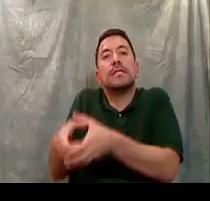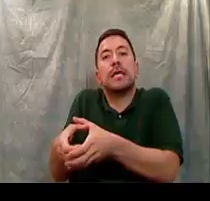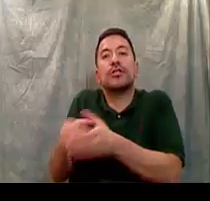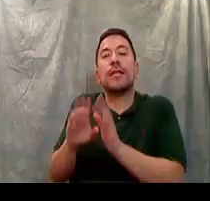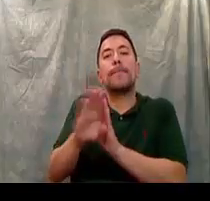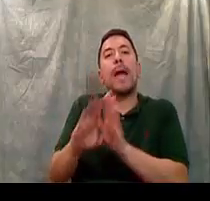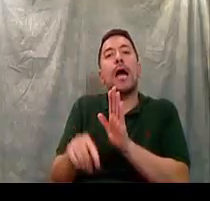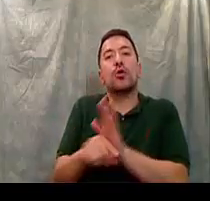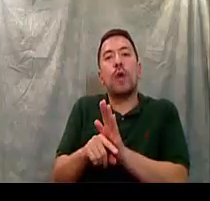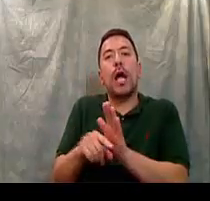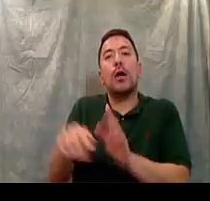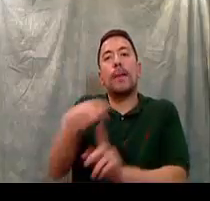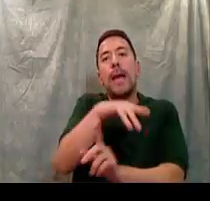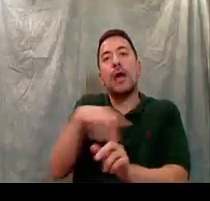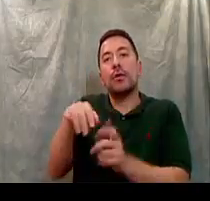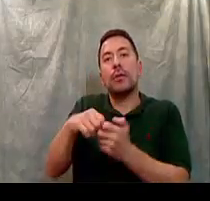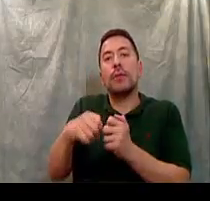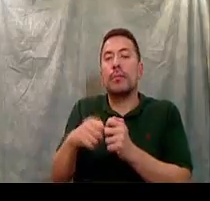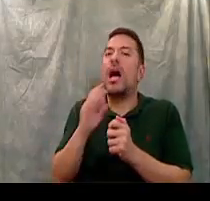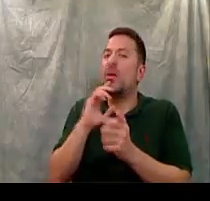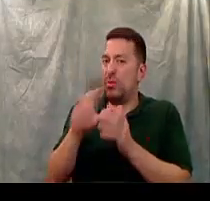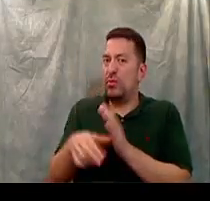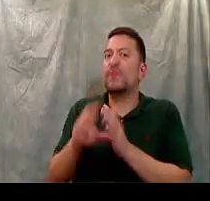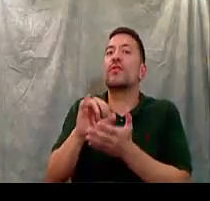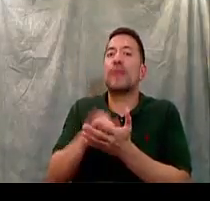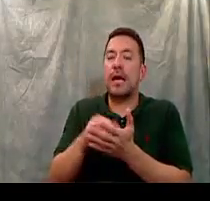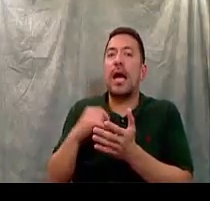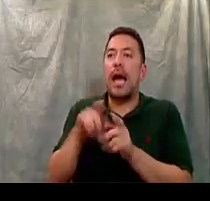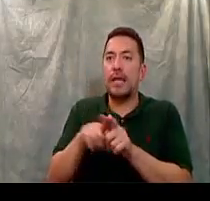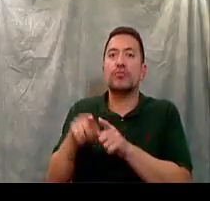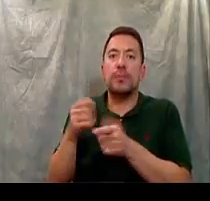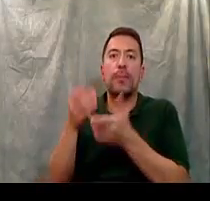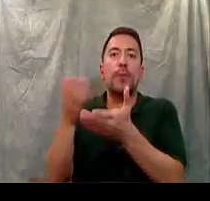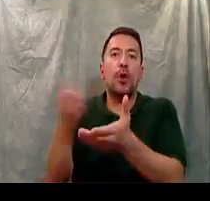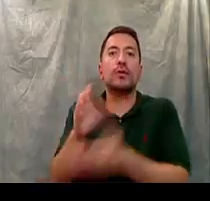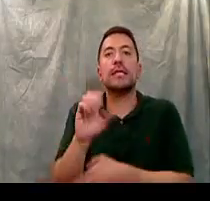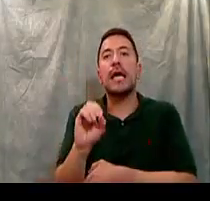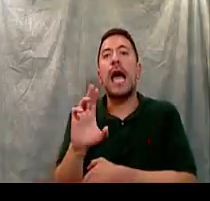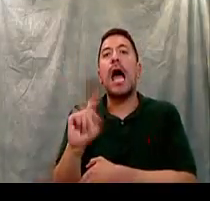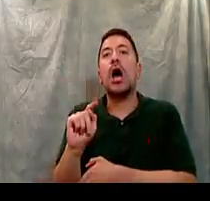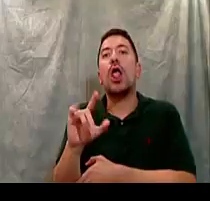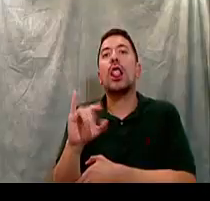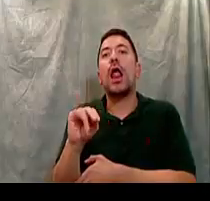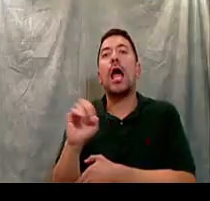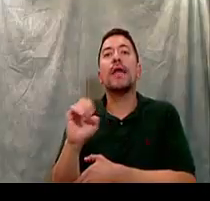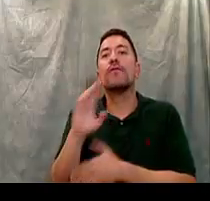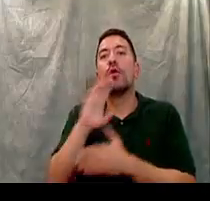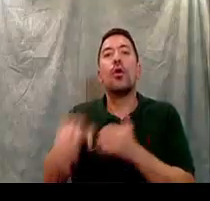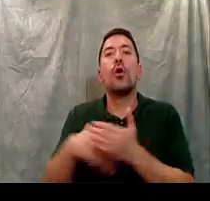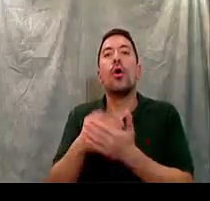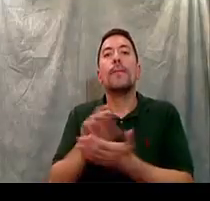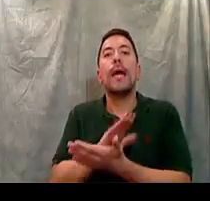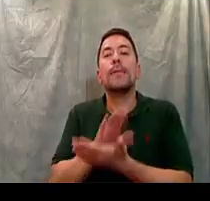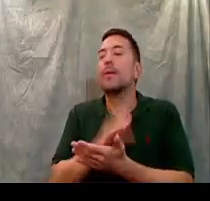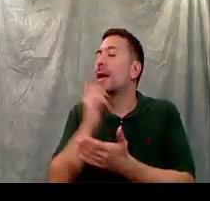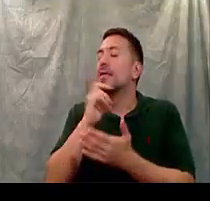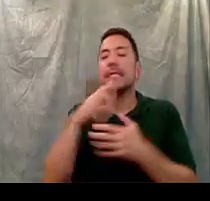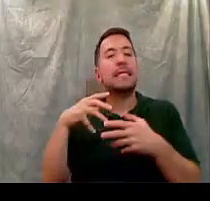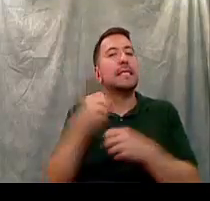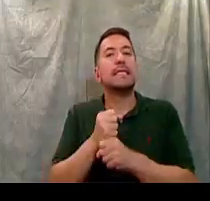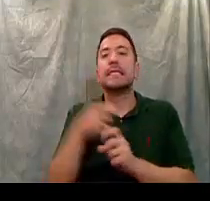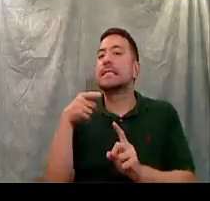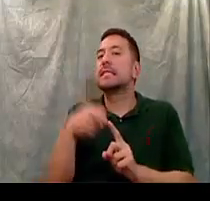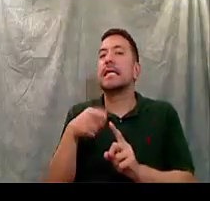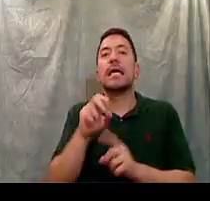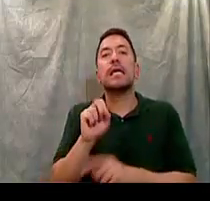on that as I review the expectation and proposed outline for the entire paper, but just remember that this is the succinct subsection of the paper